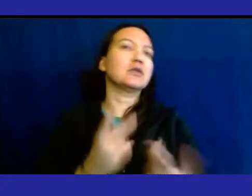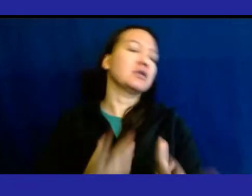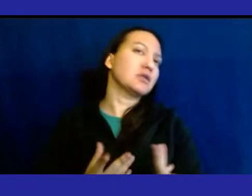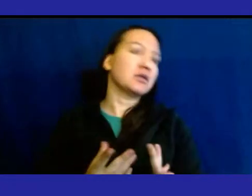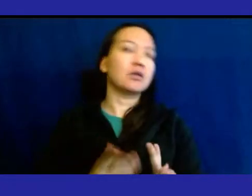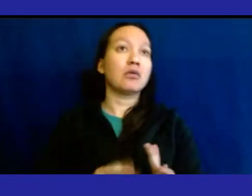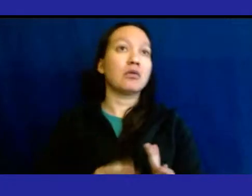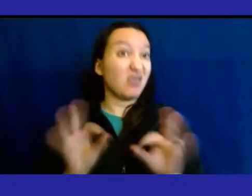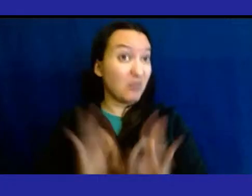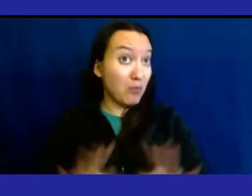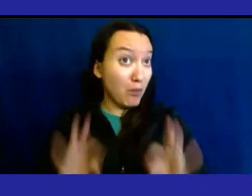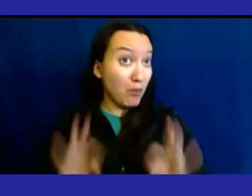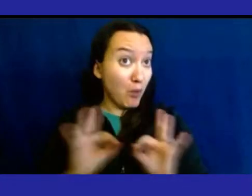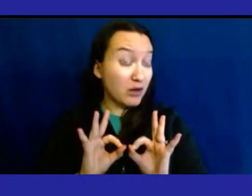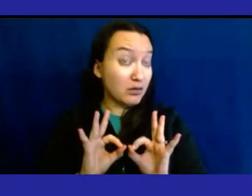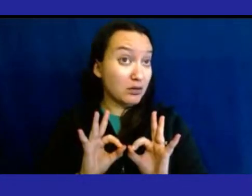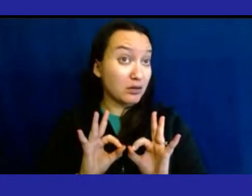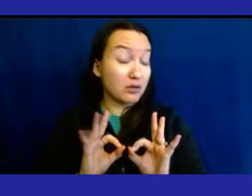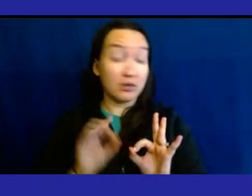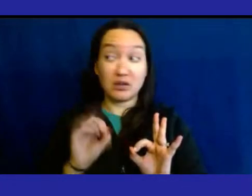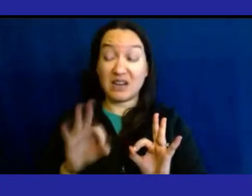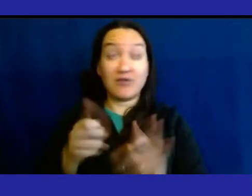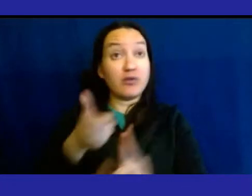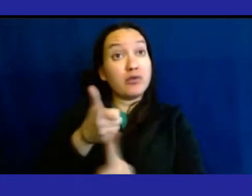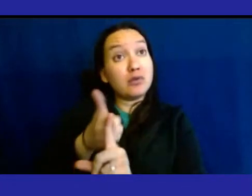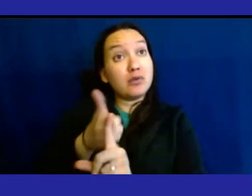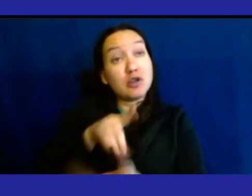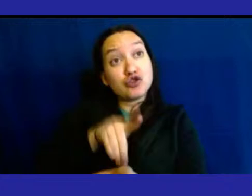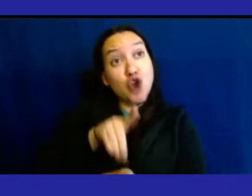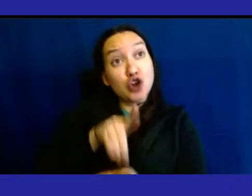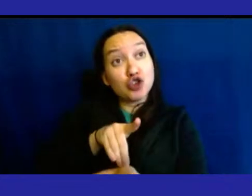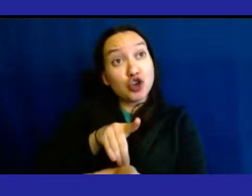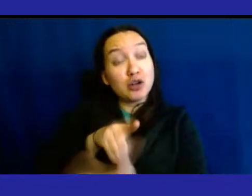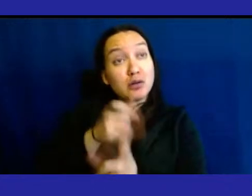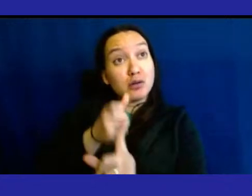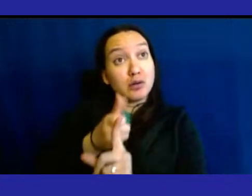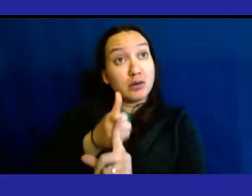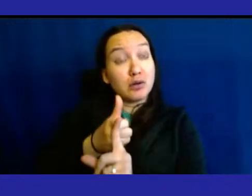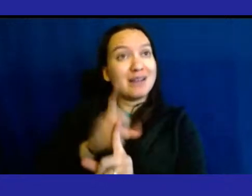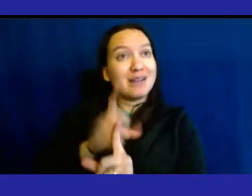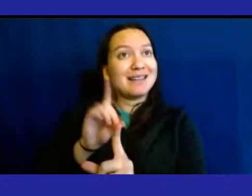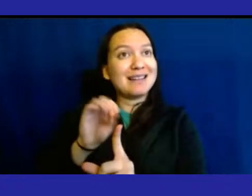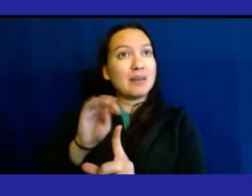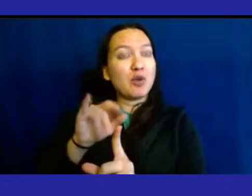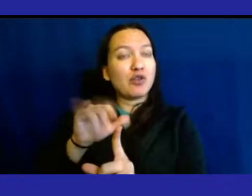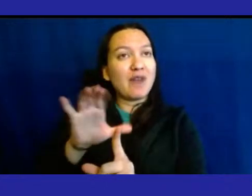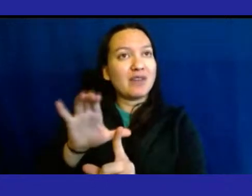the provider demographics were different?